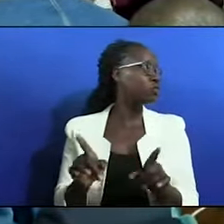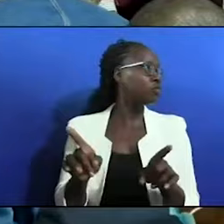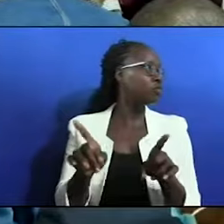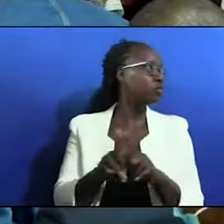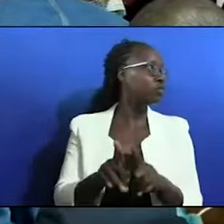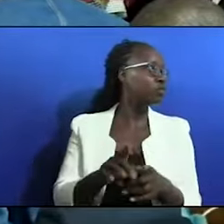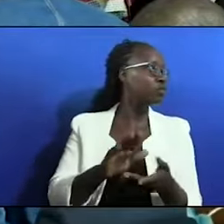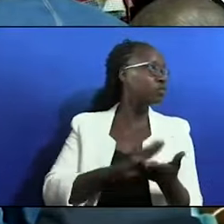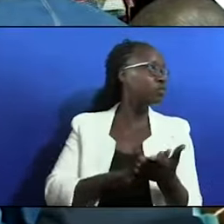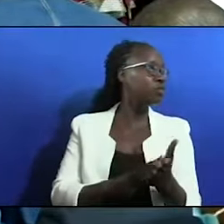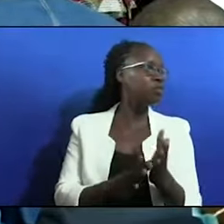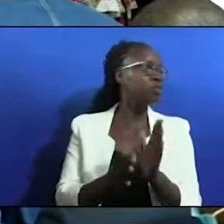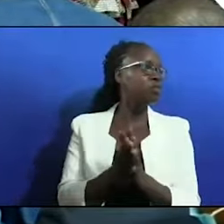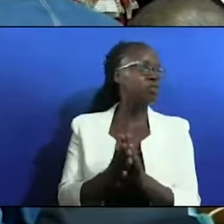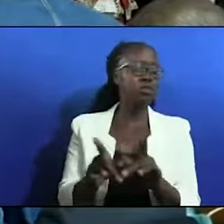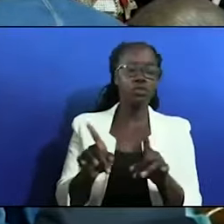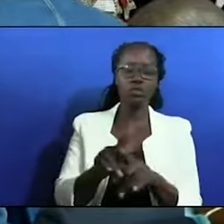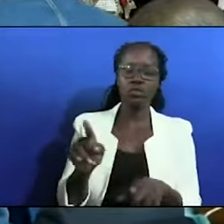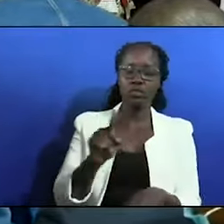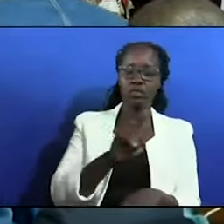eaten.